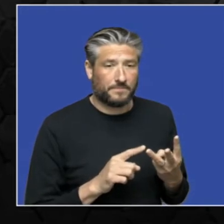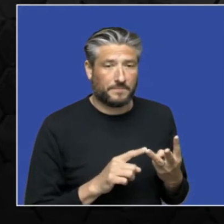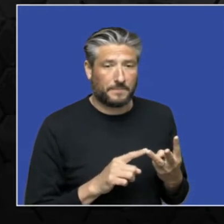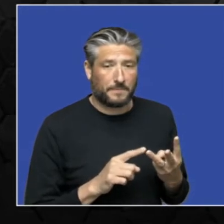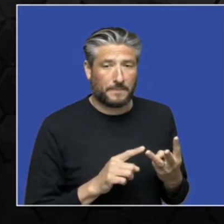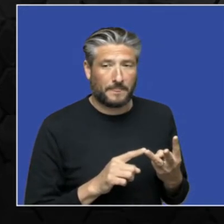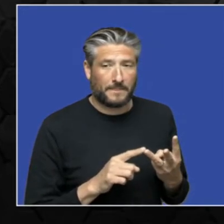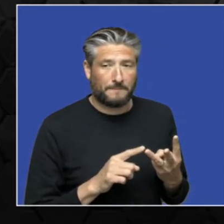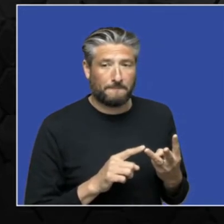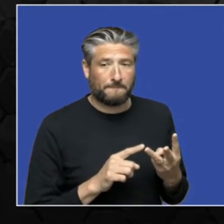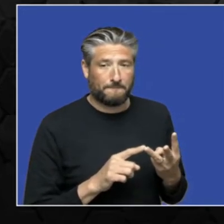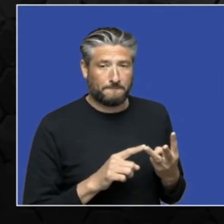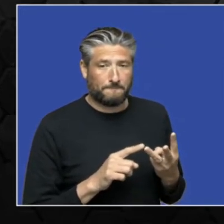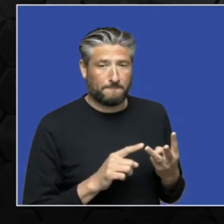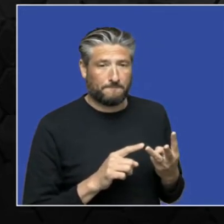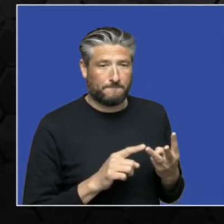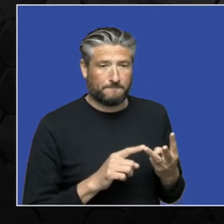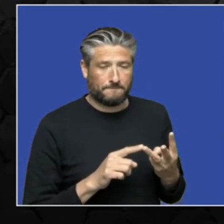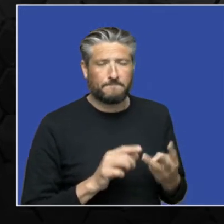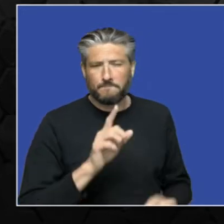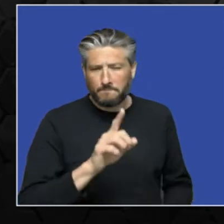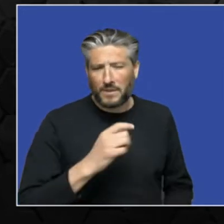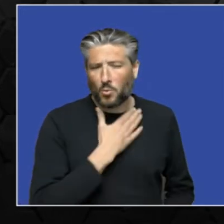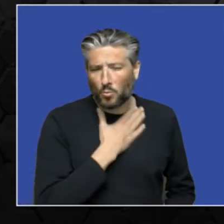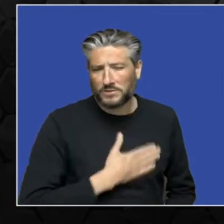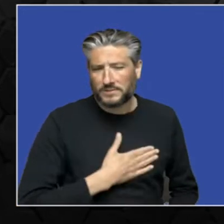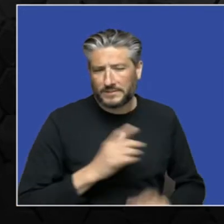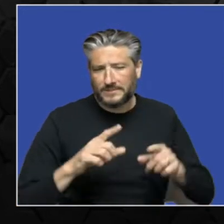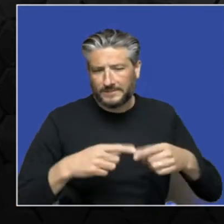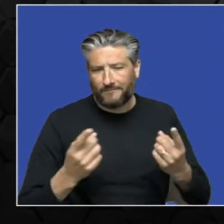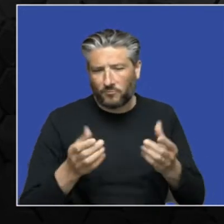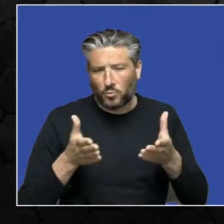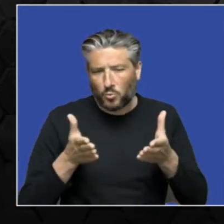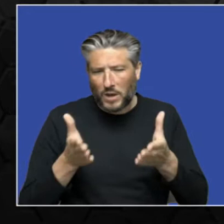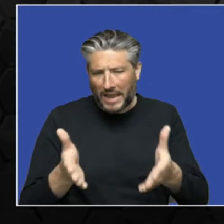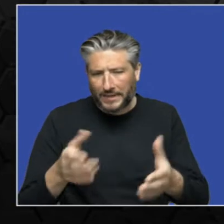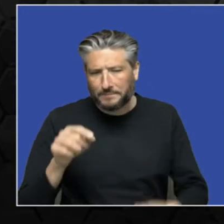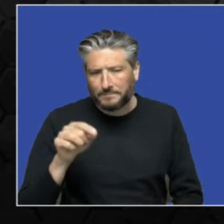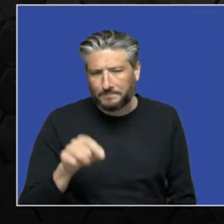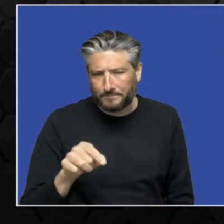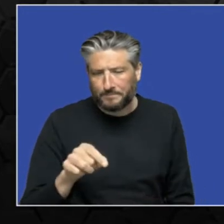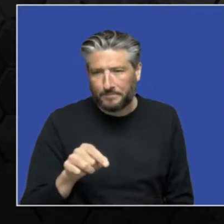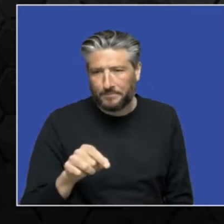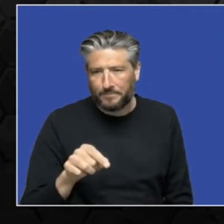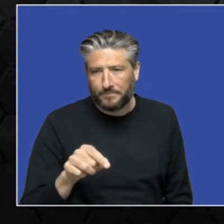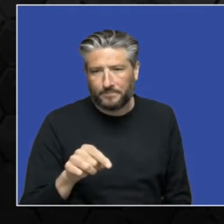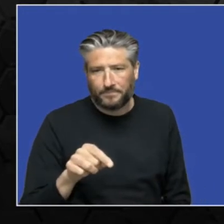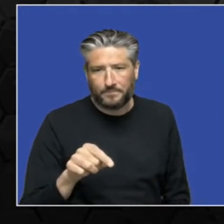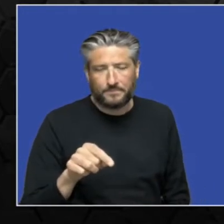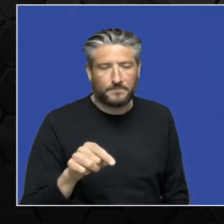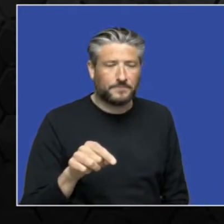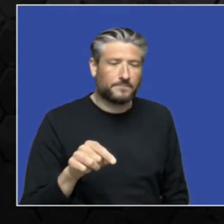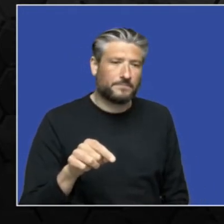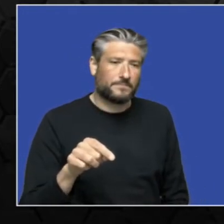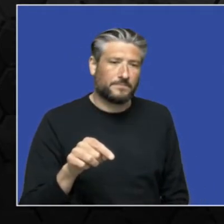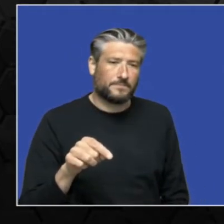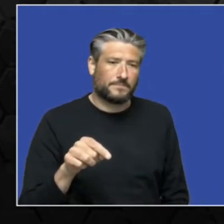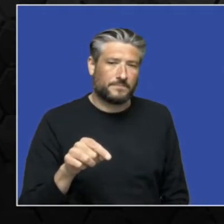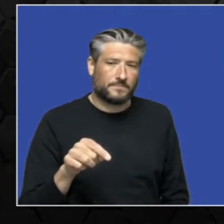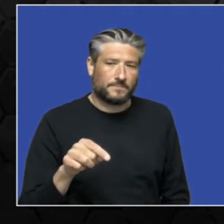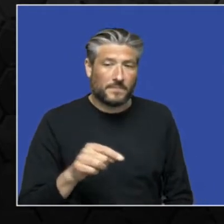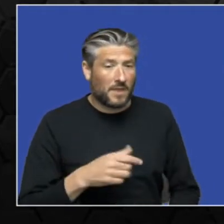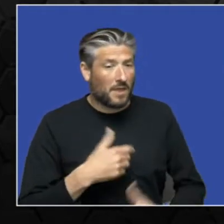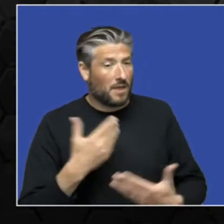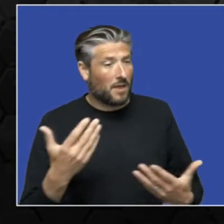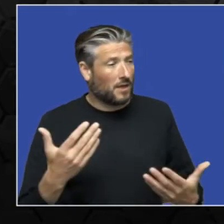So I want to take a different approach. Instead of starting to cook out like a Michelin chef for